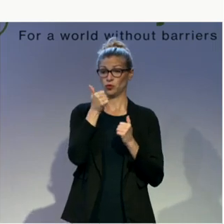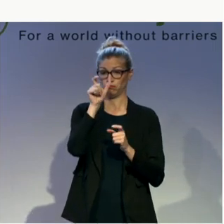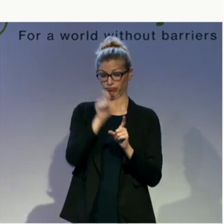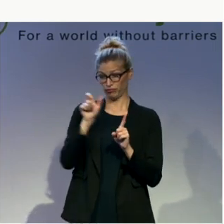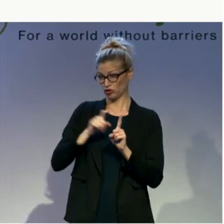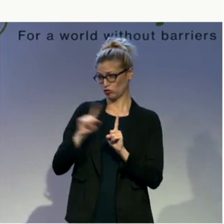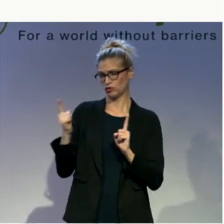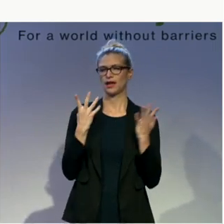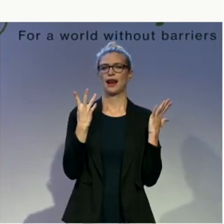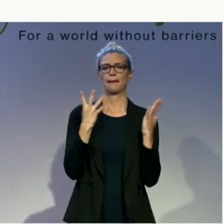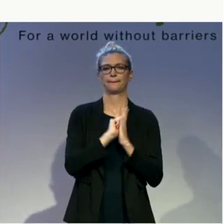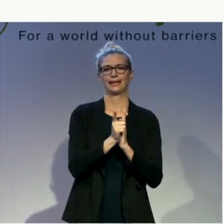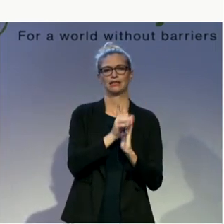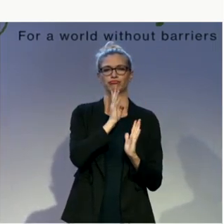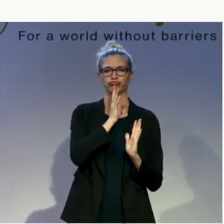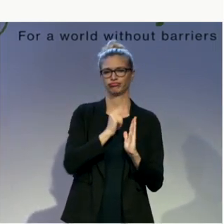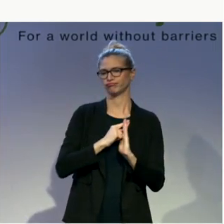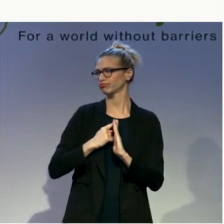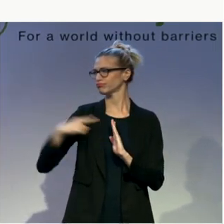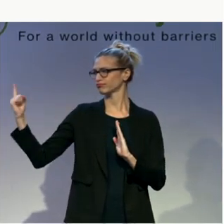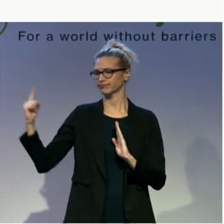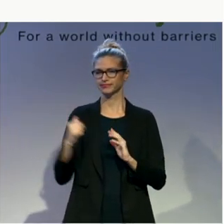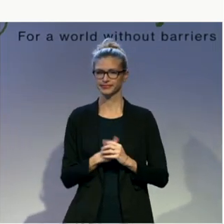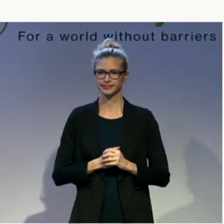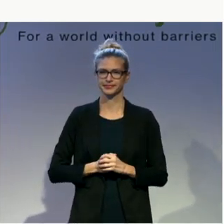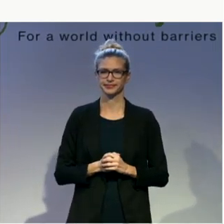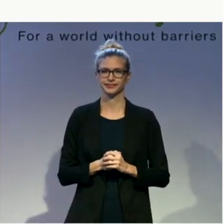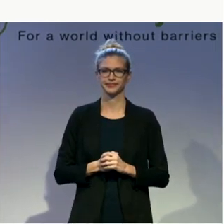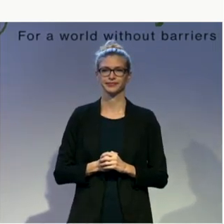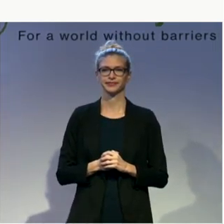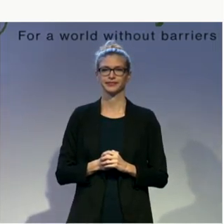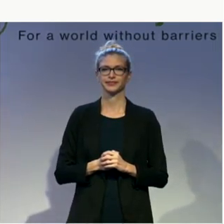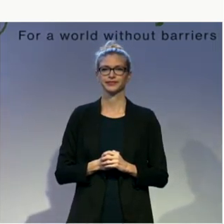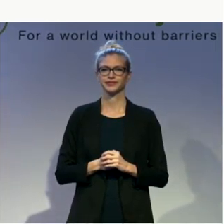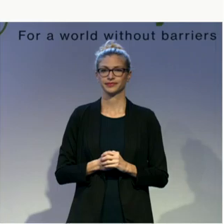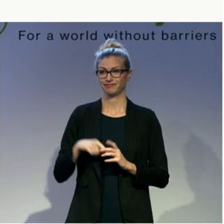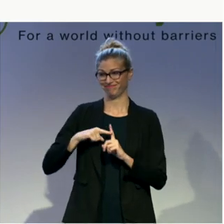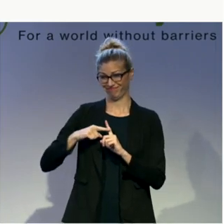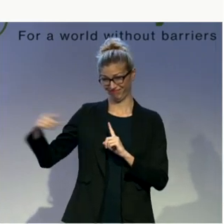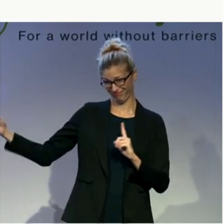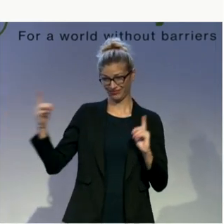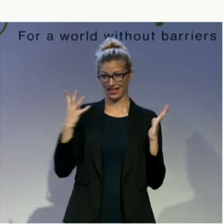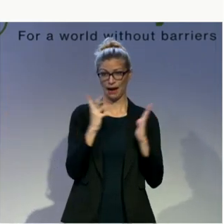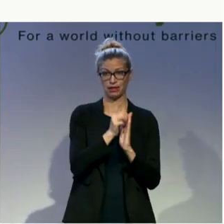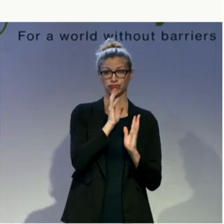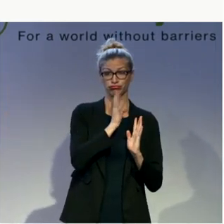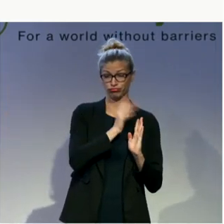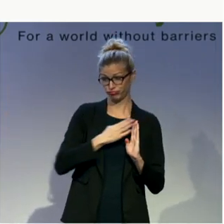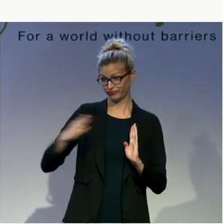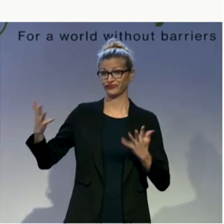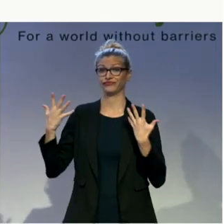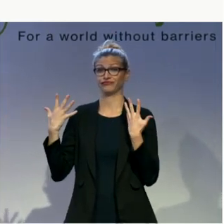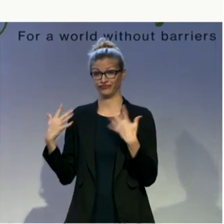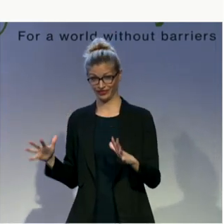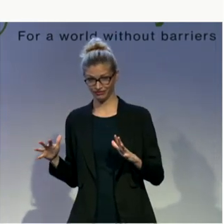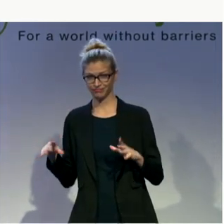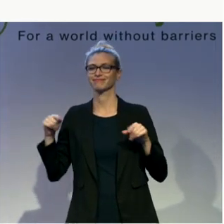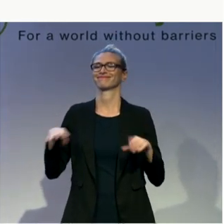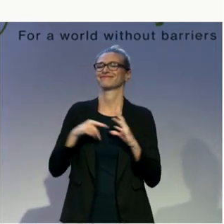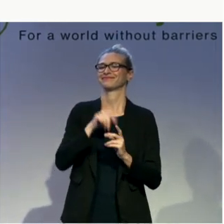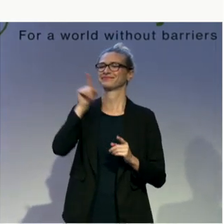and after all the presentations, we will make use of the graphic facilitation.